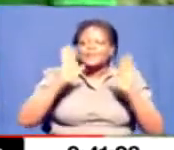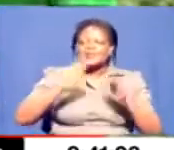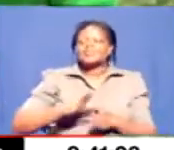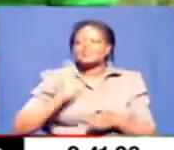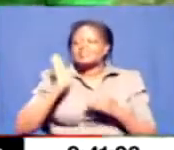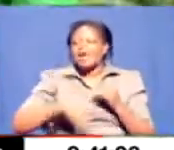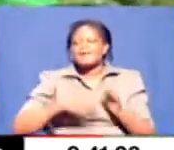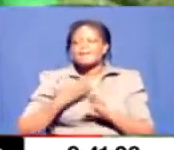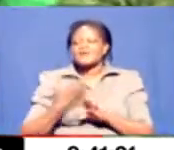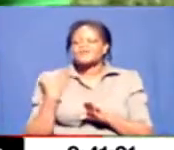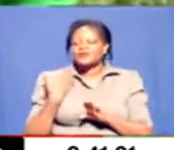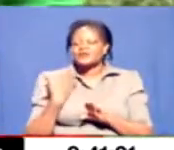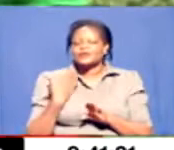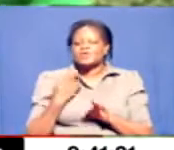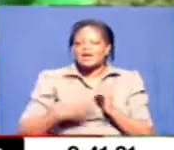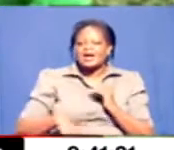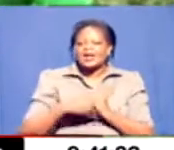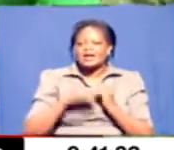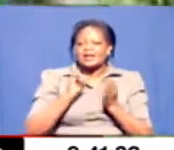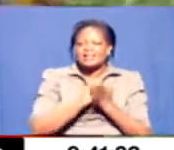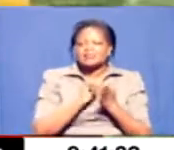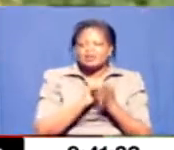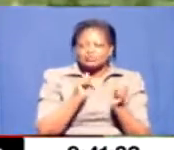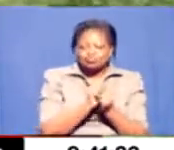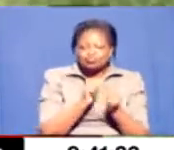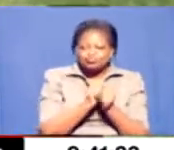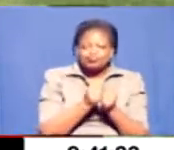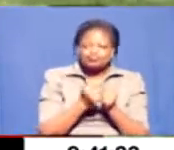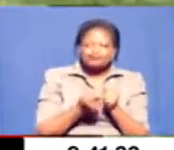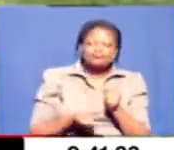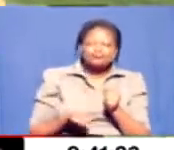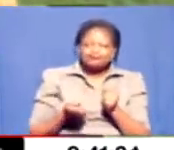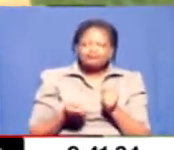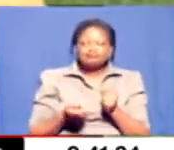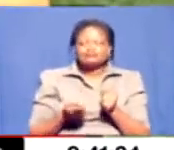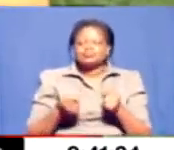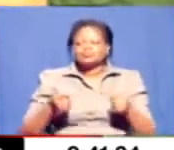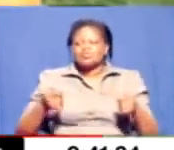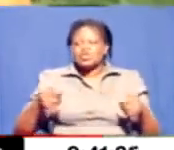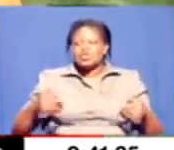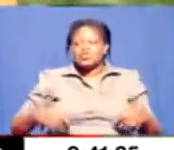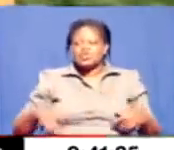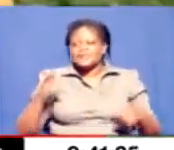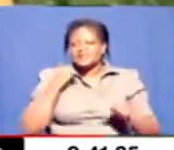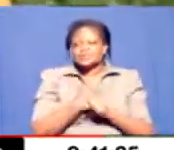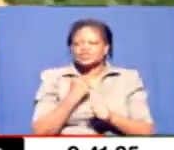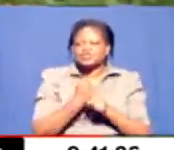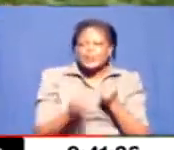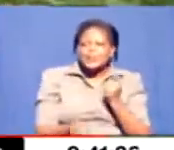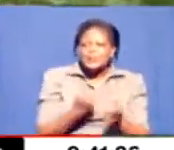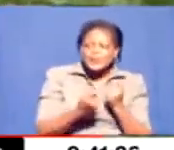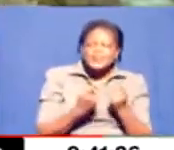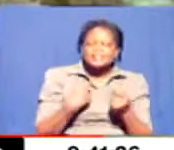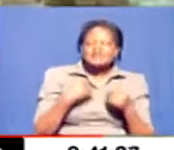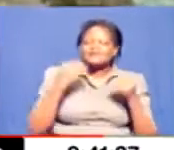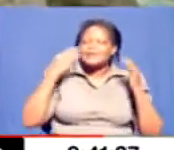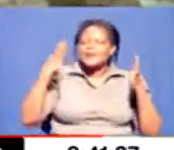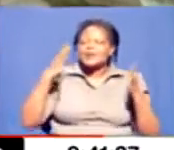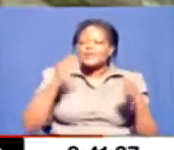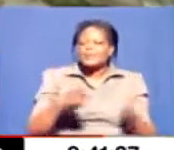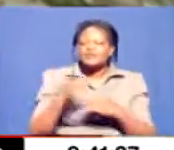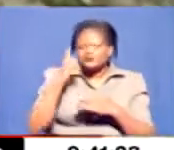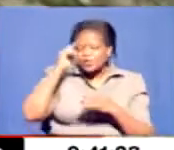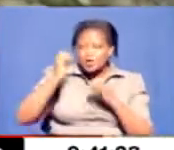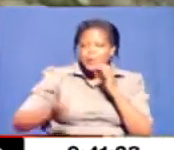ever, adding that with the rising youth unemployment, the agriculture sector presents a huge opportunity for creation